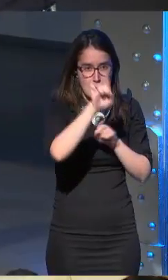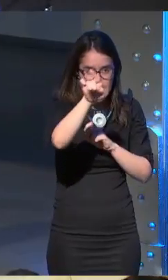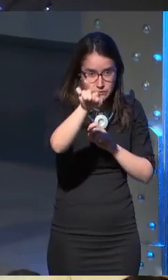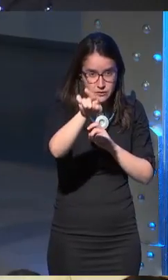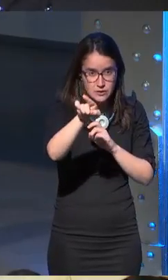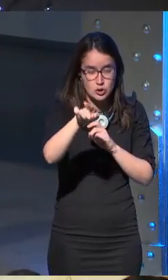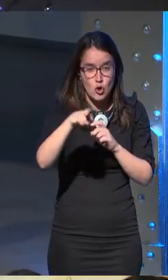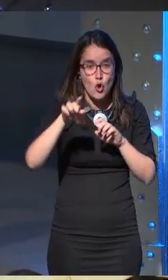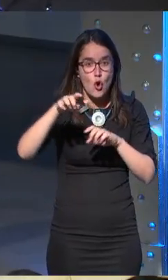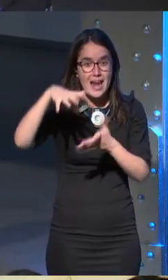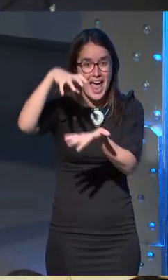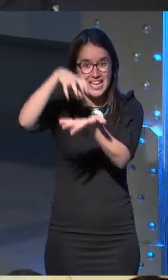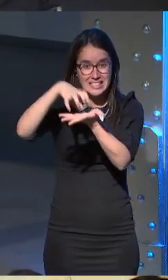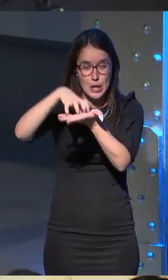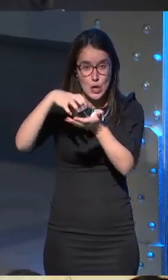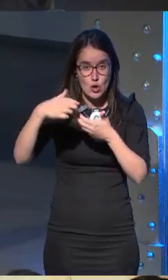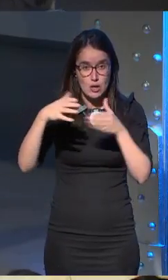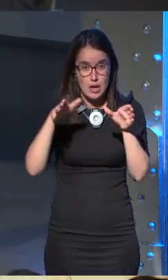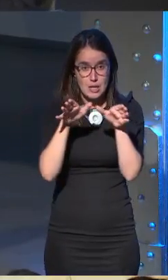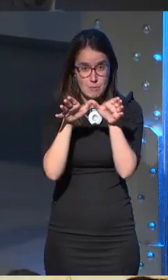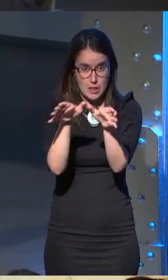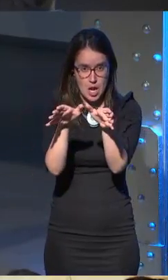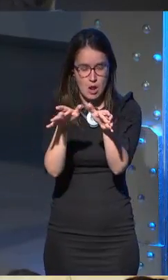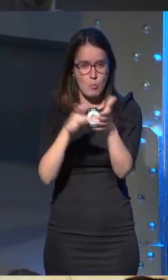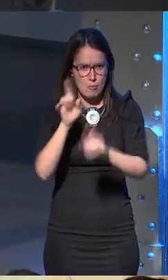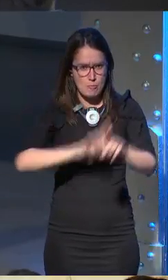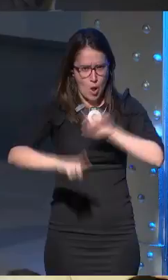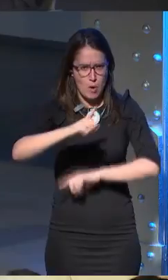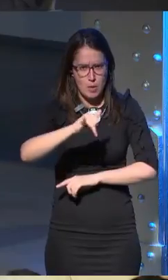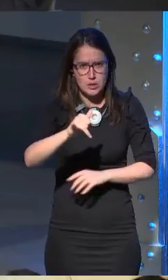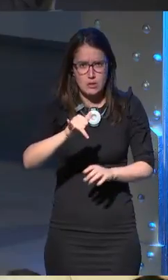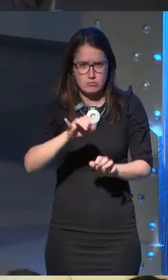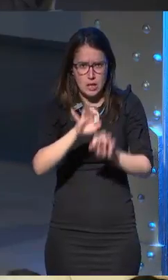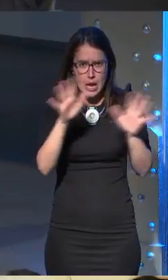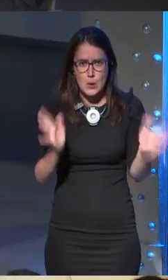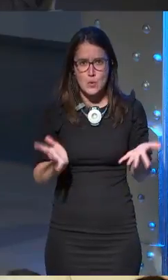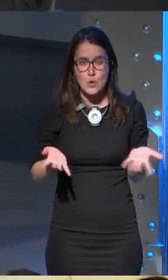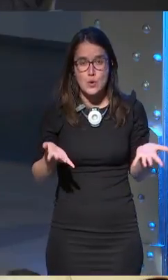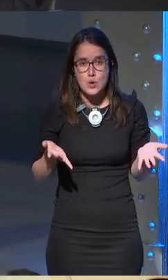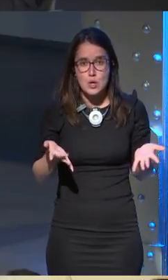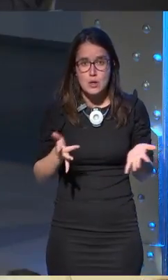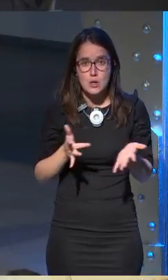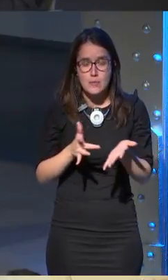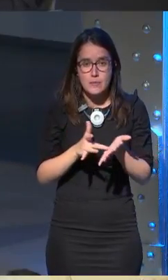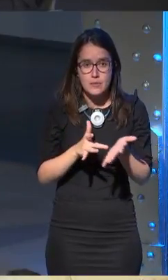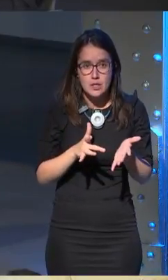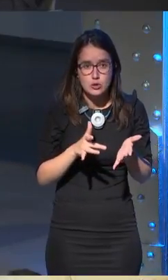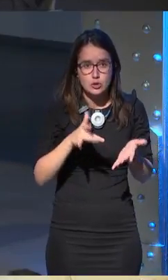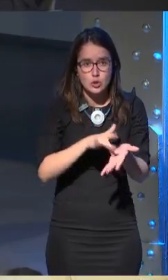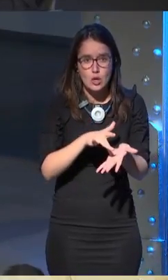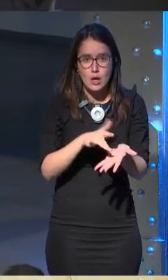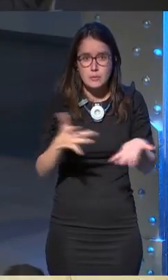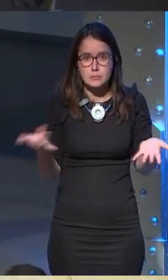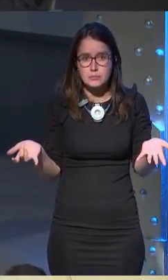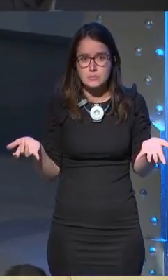In the case of the space shuttle, in 140 missions, we lost 2 space shuttles. So that's a 1